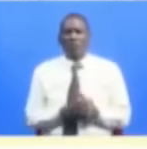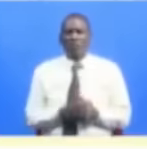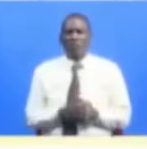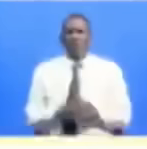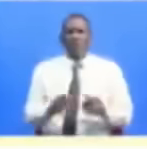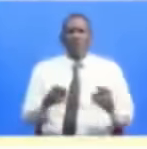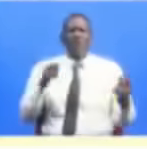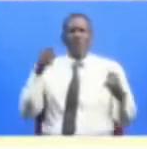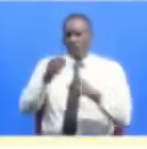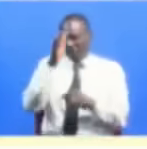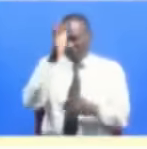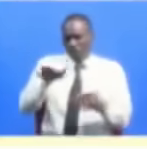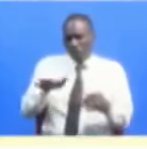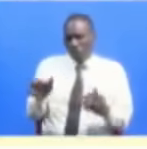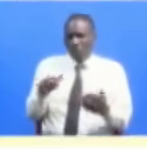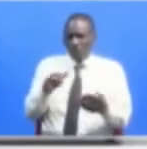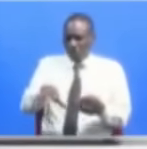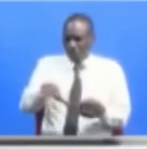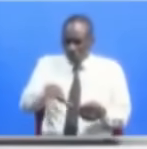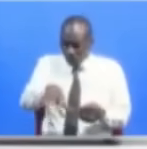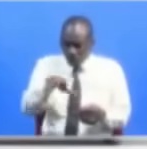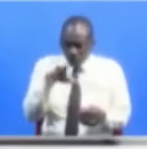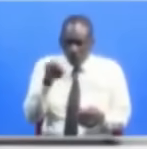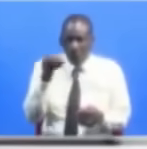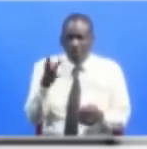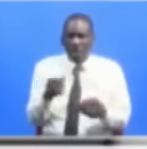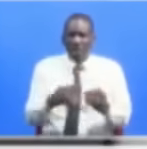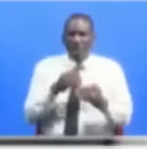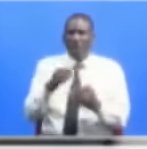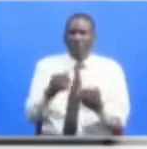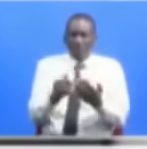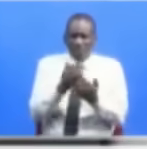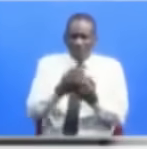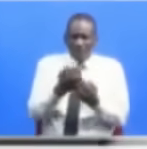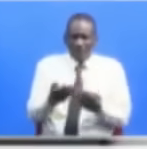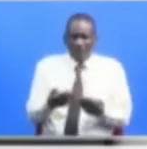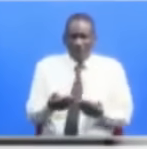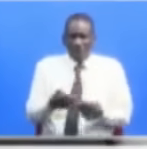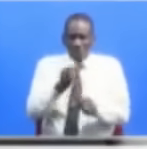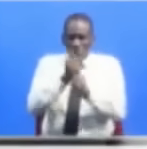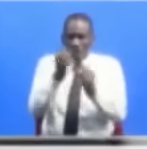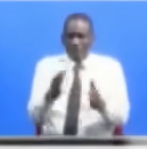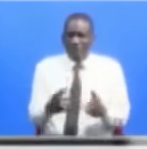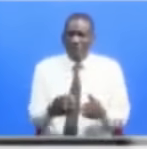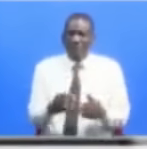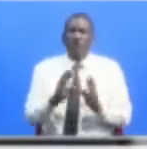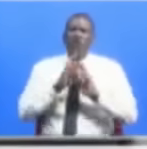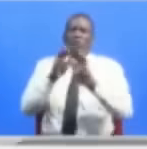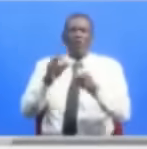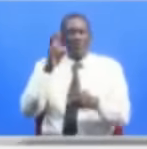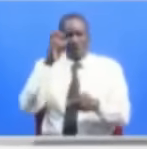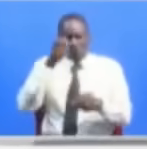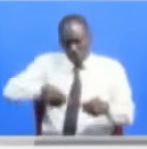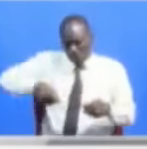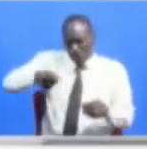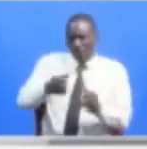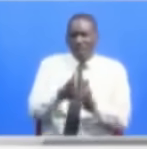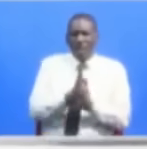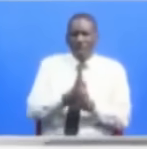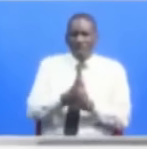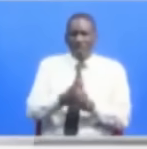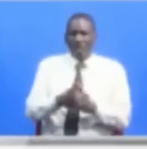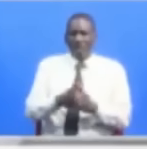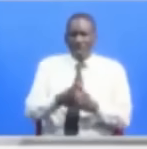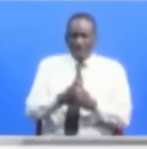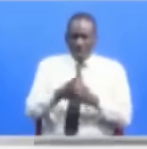was not until Sunday morning that the discovery was made after the caretaker reported finding suspicious bags and a body-soaked